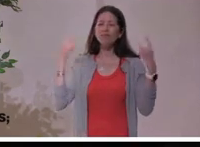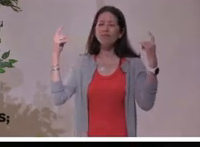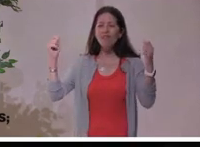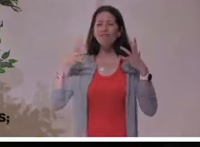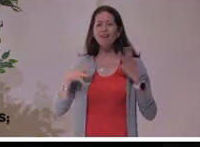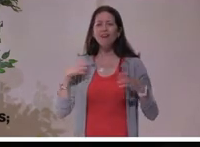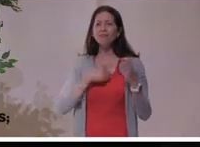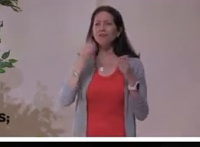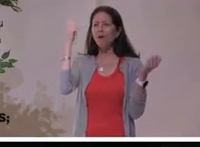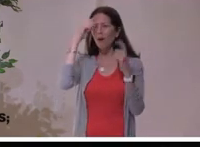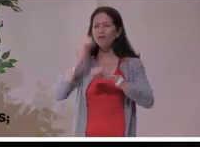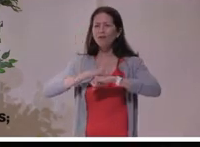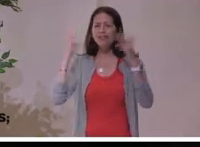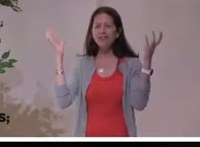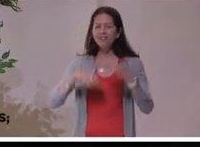all dream.